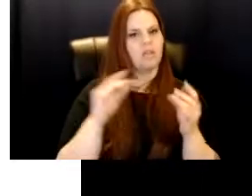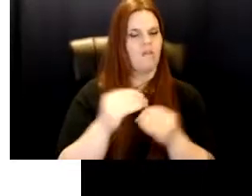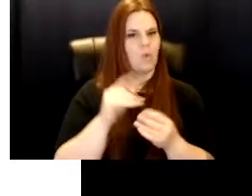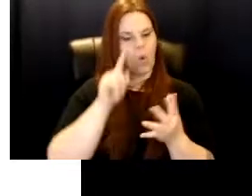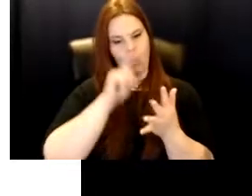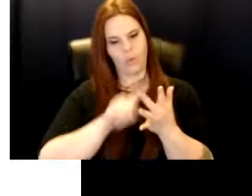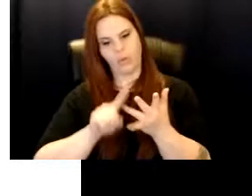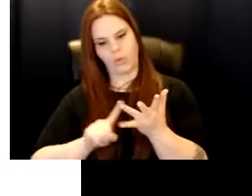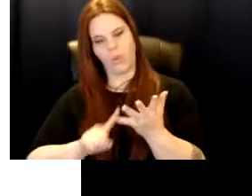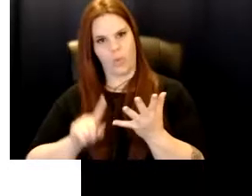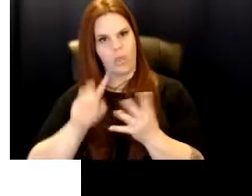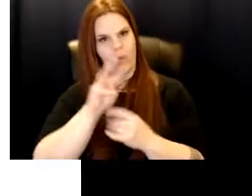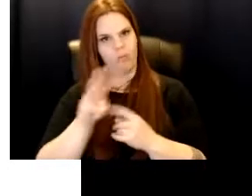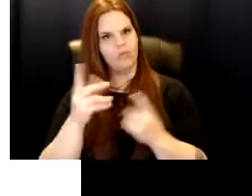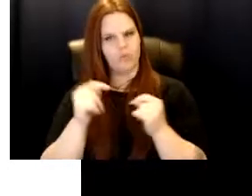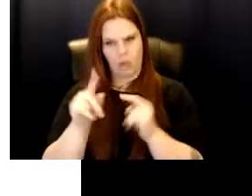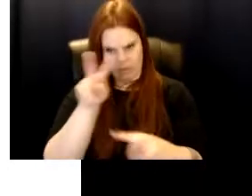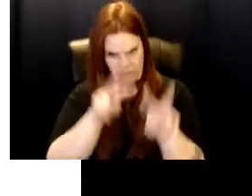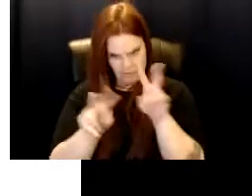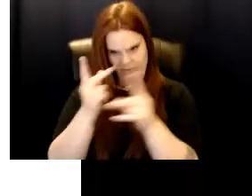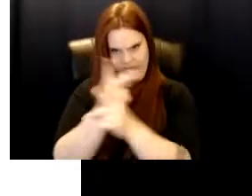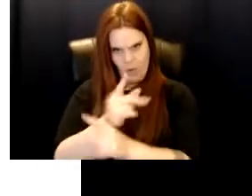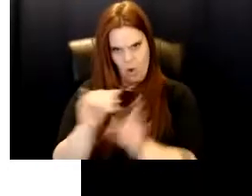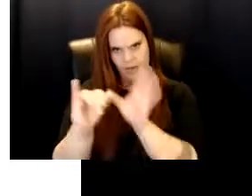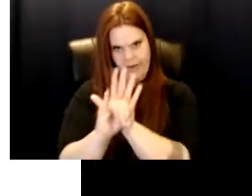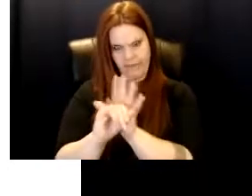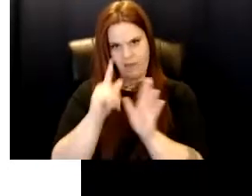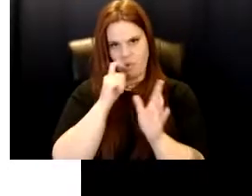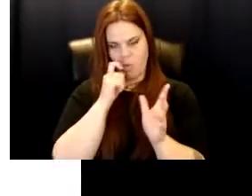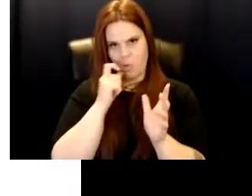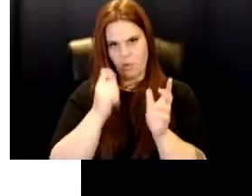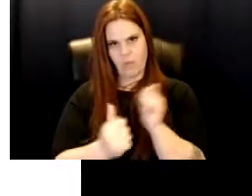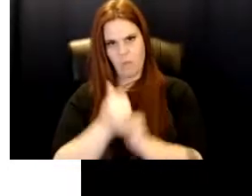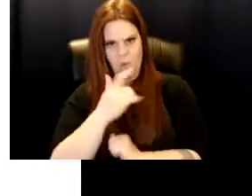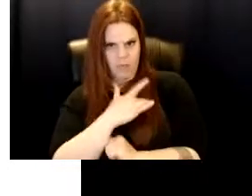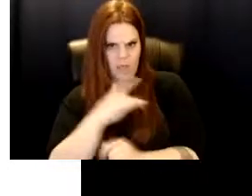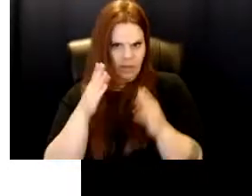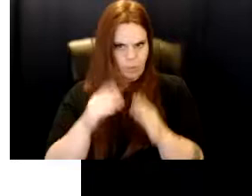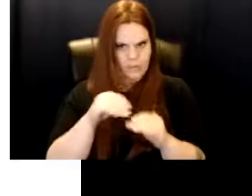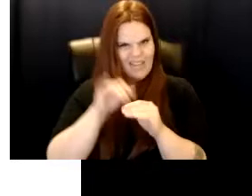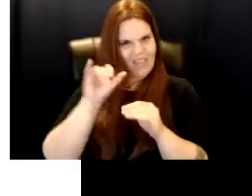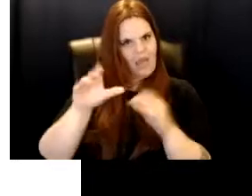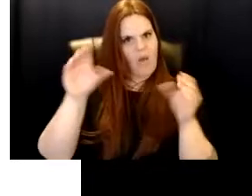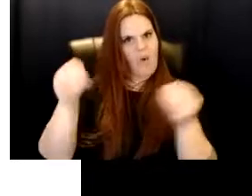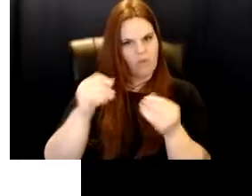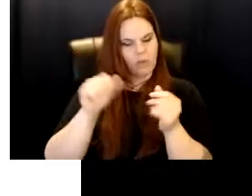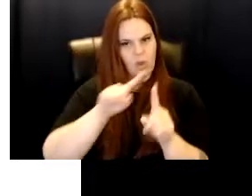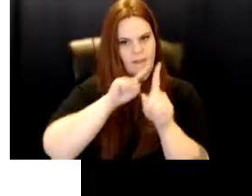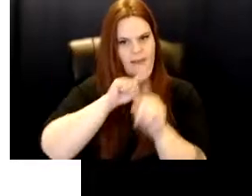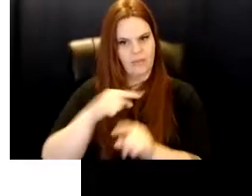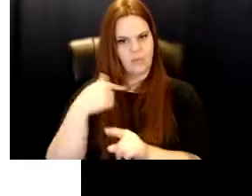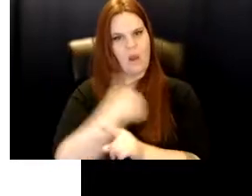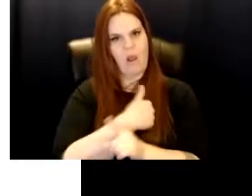their website to try to identify who might be the most likely person in the office who could answer questions